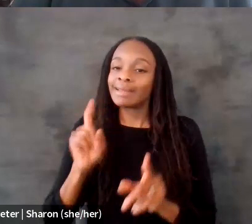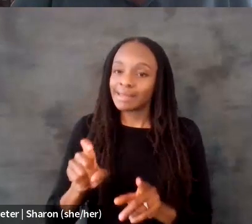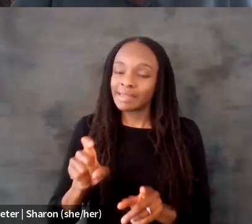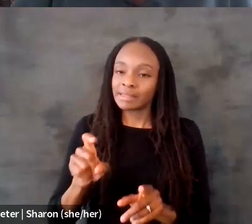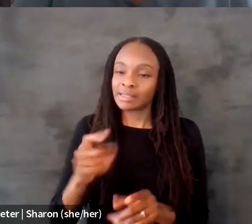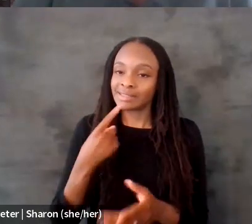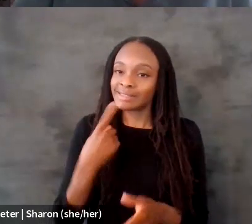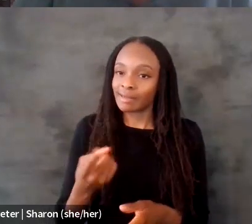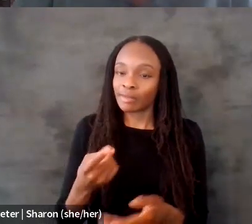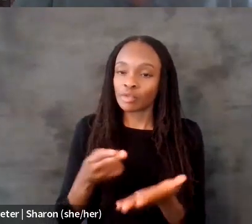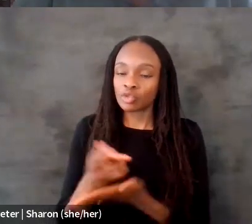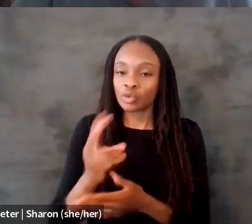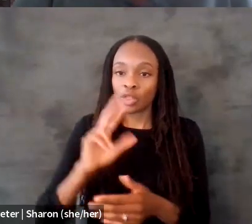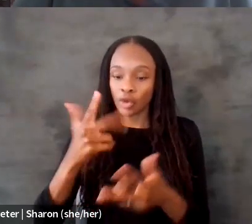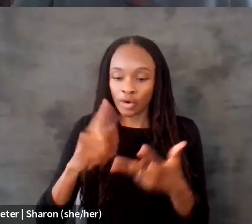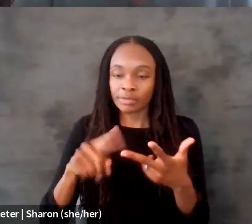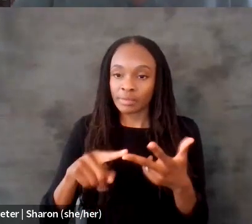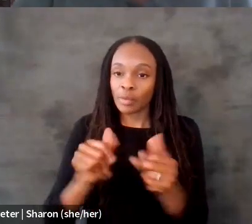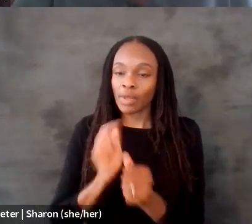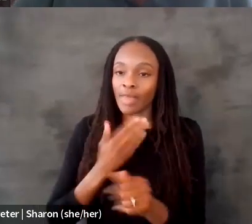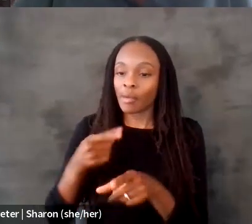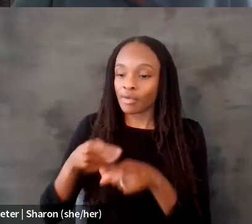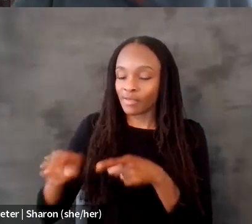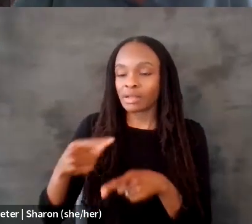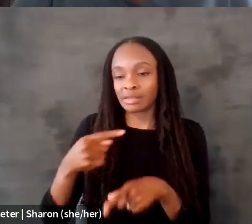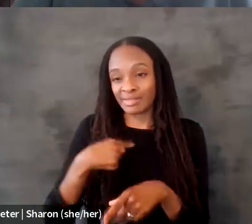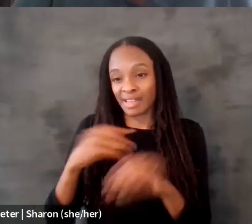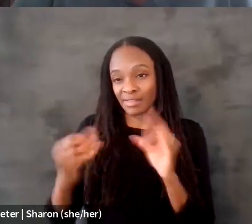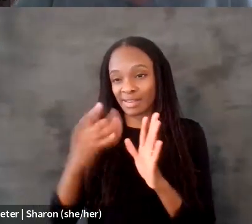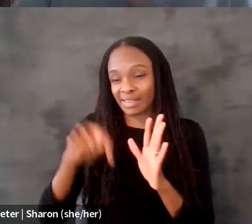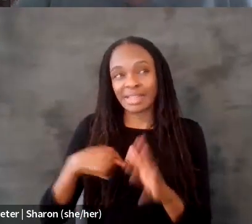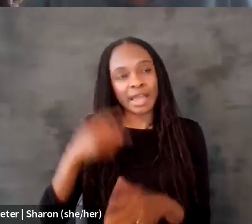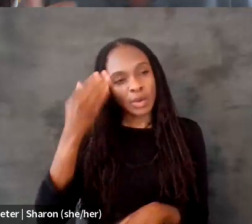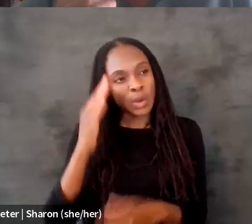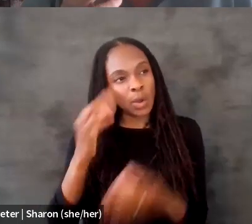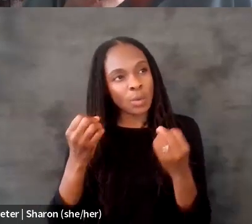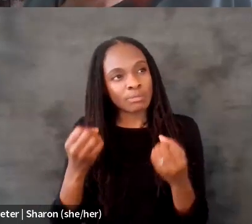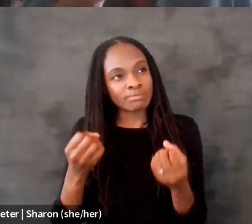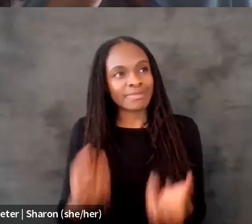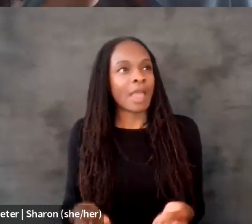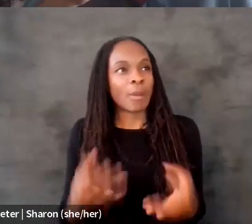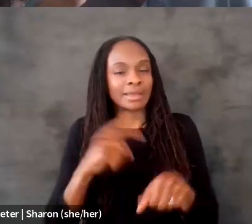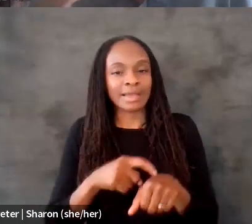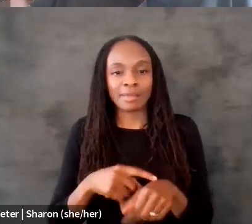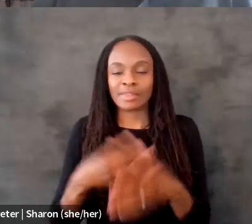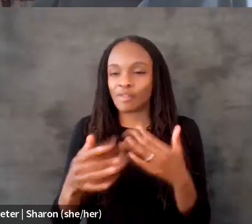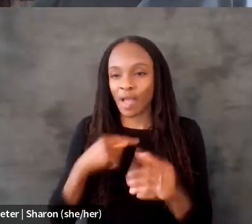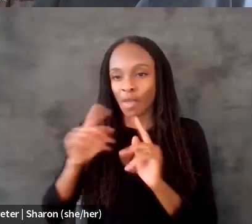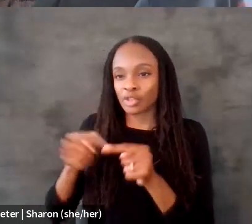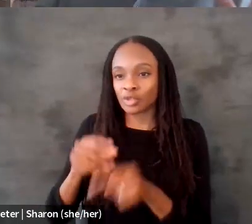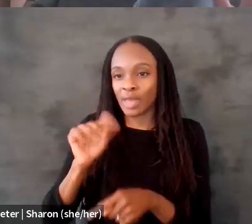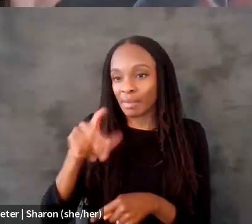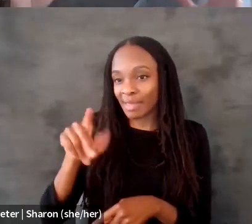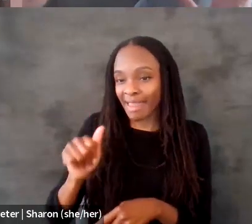three, even in our fields, because I've run into this, I don't know how many times, even when I went to APA, a lot of us are pretty